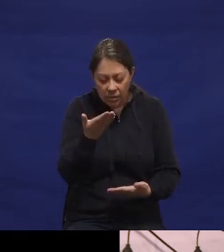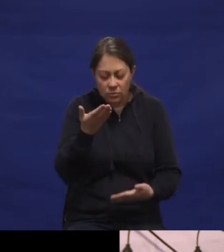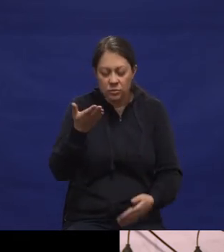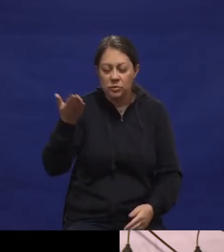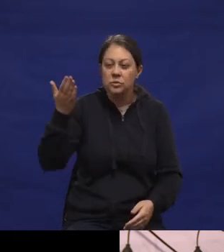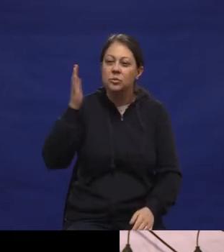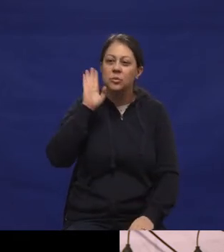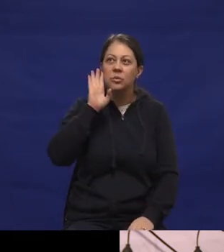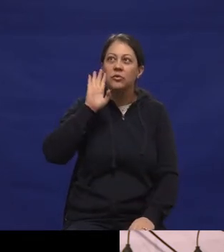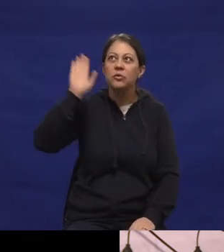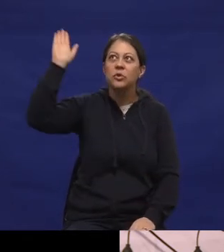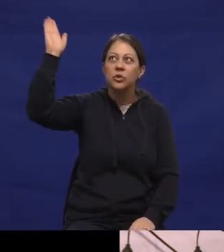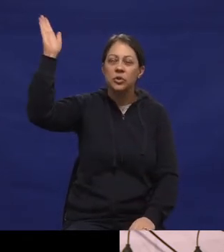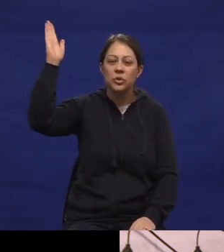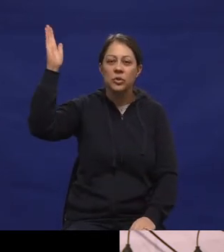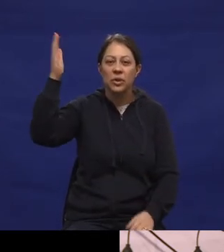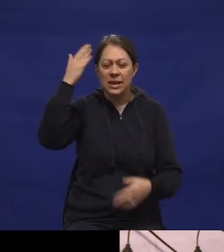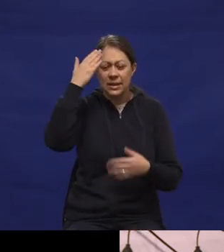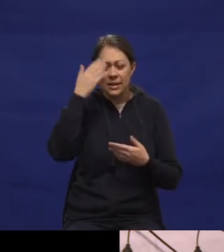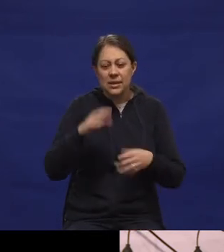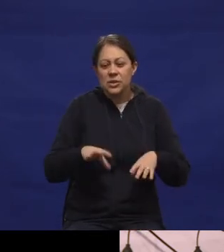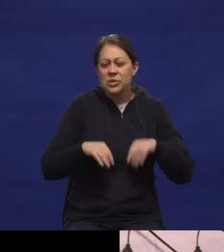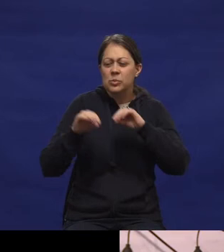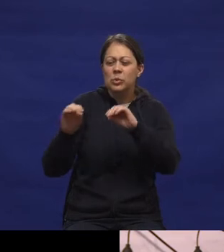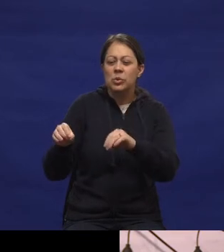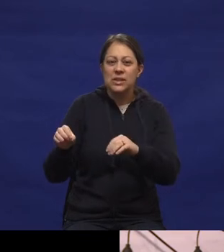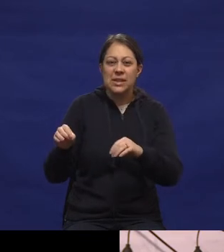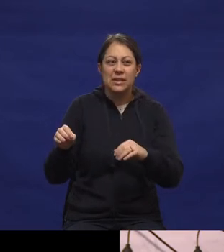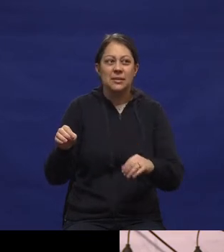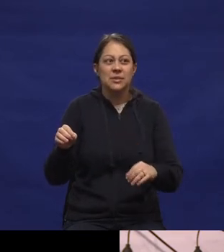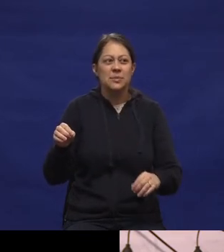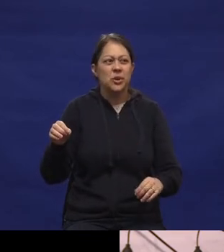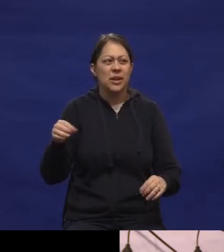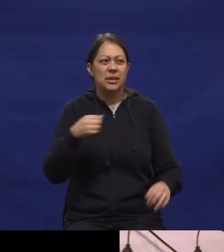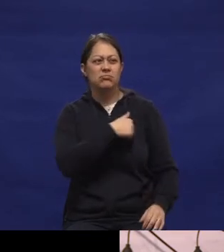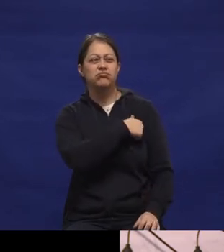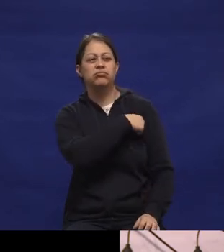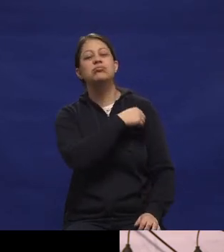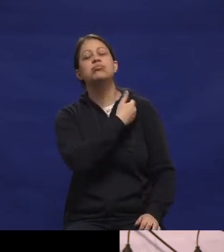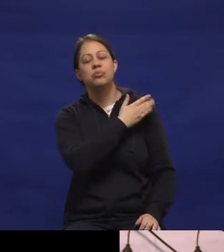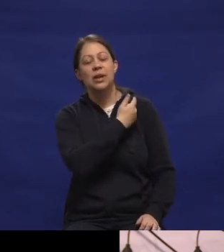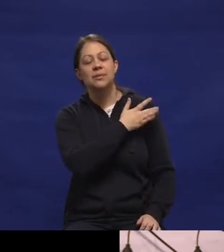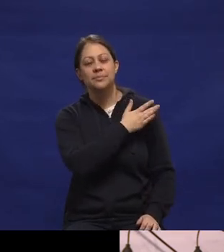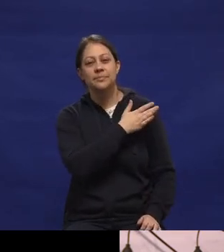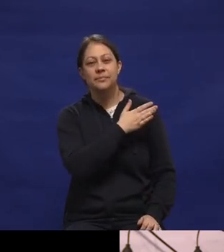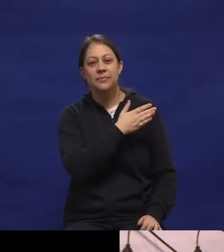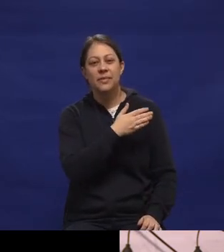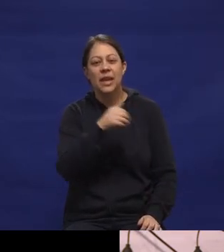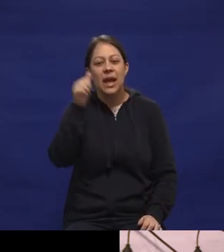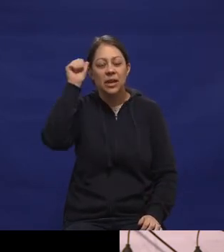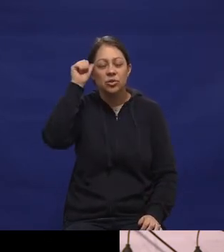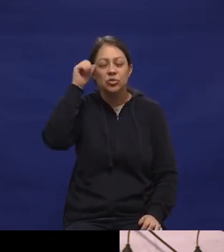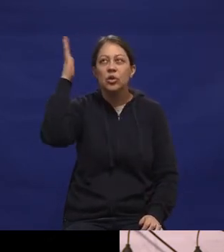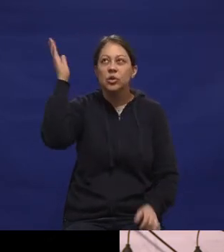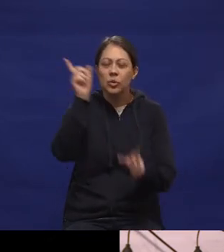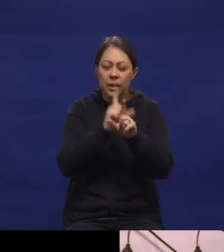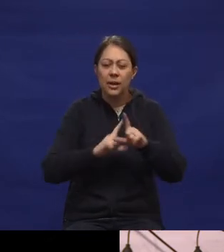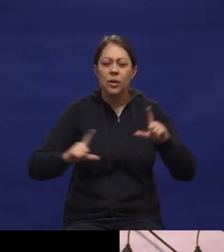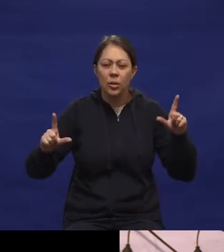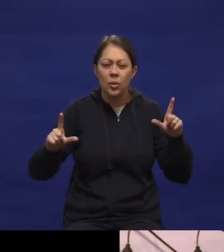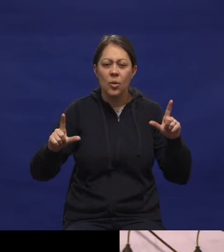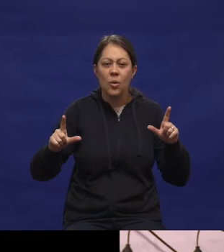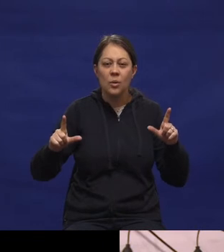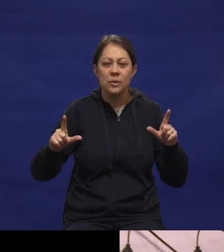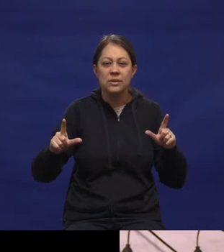You, to lay down our pride, and Lord, to recognize that You are Lord and You are King and You are Savior.